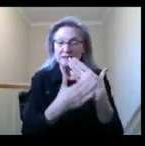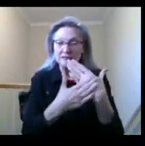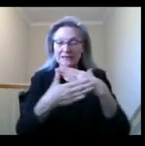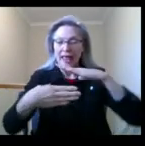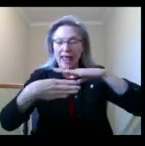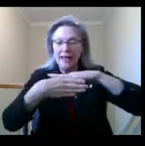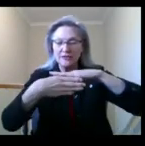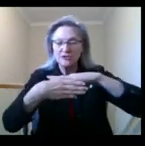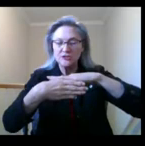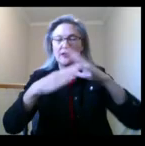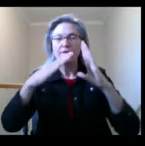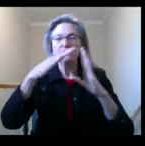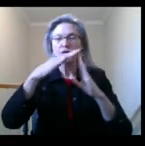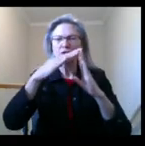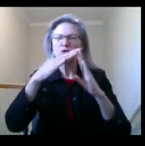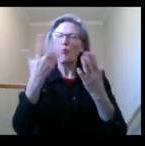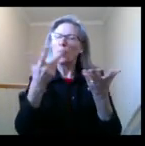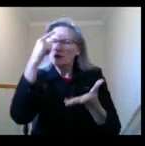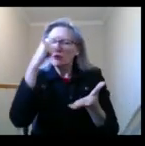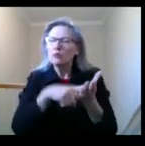what do you notice?